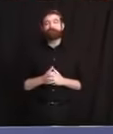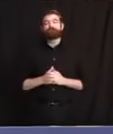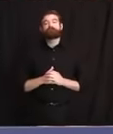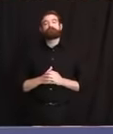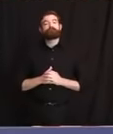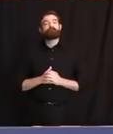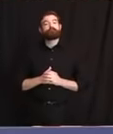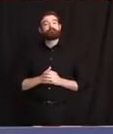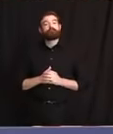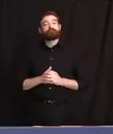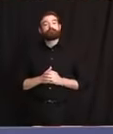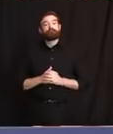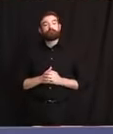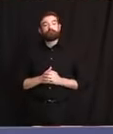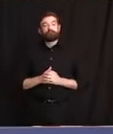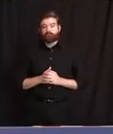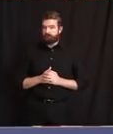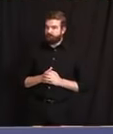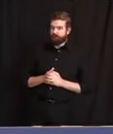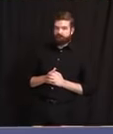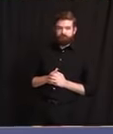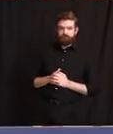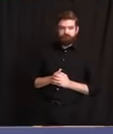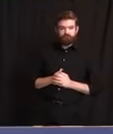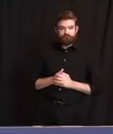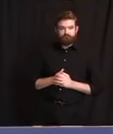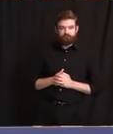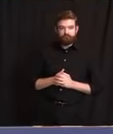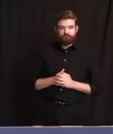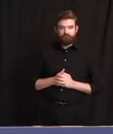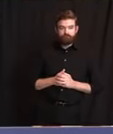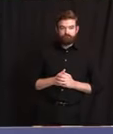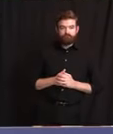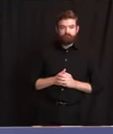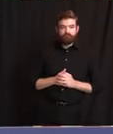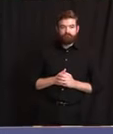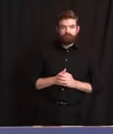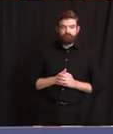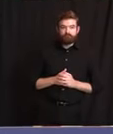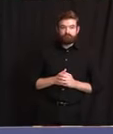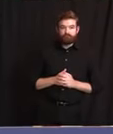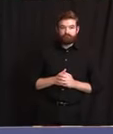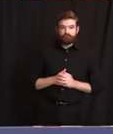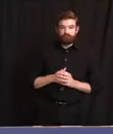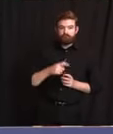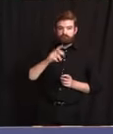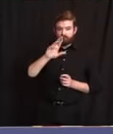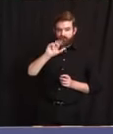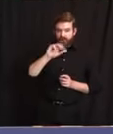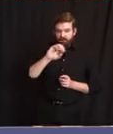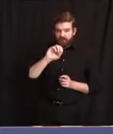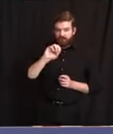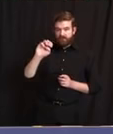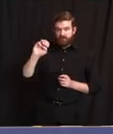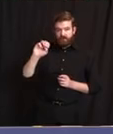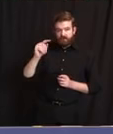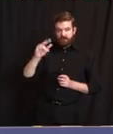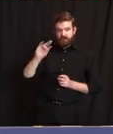my race, ethnicity, and demographics. Under the age of 18, are we still at 1 loss of life